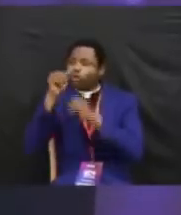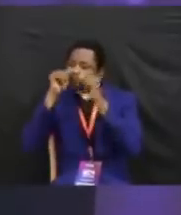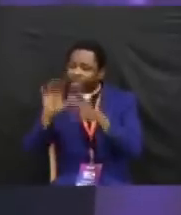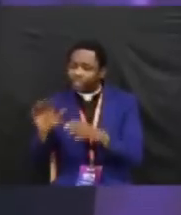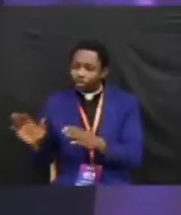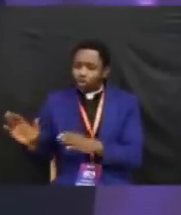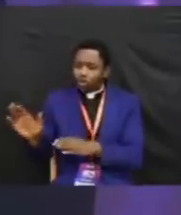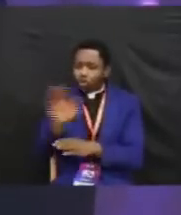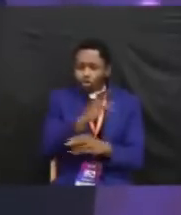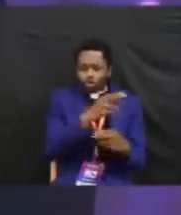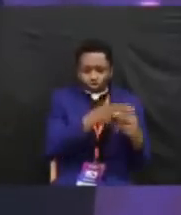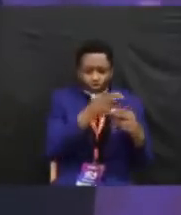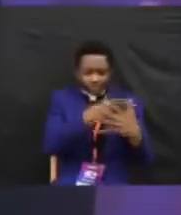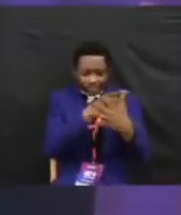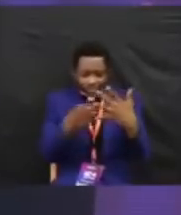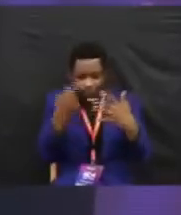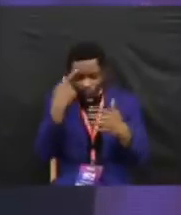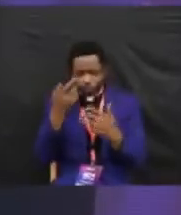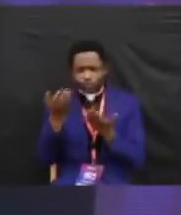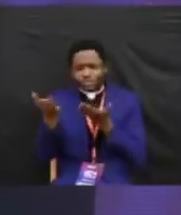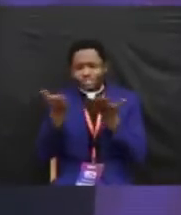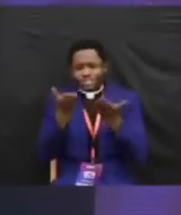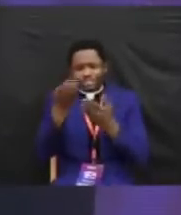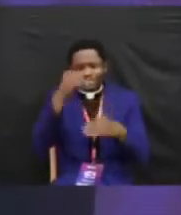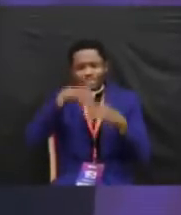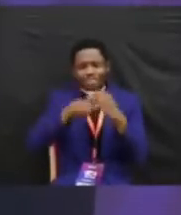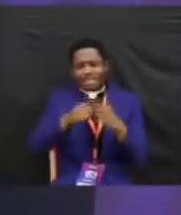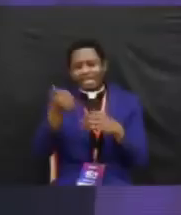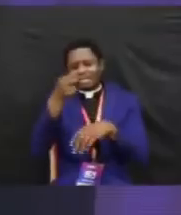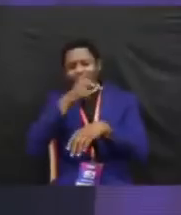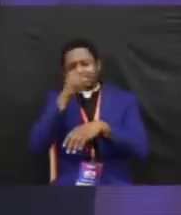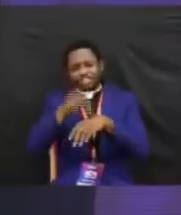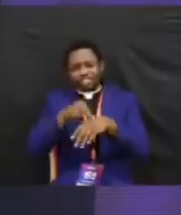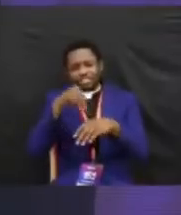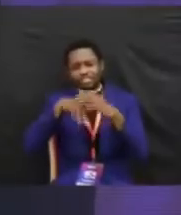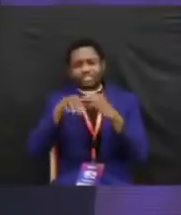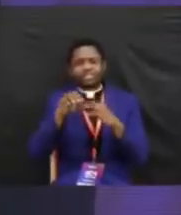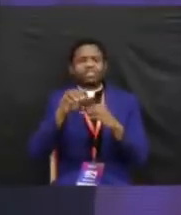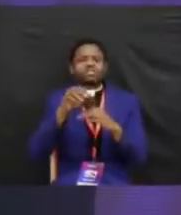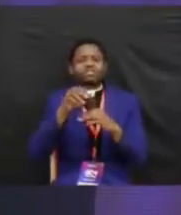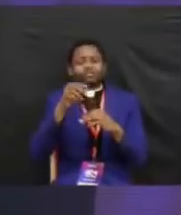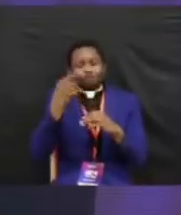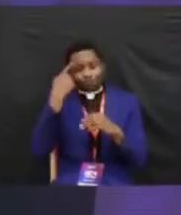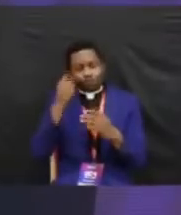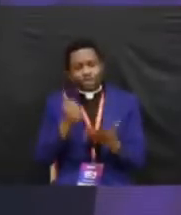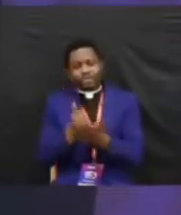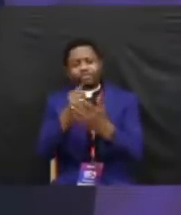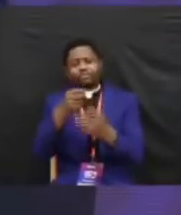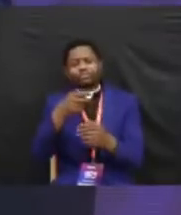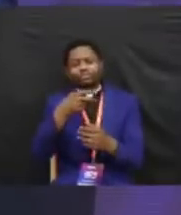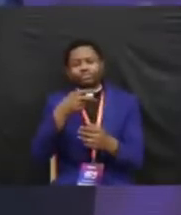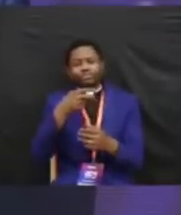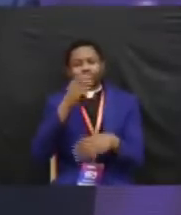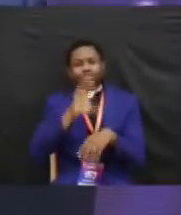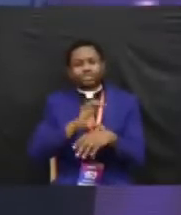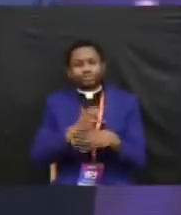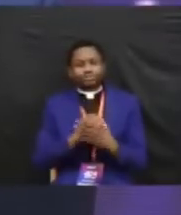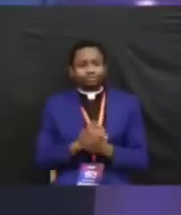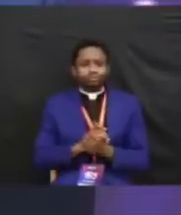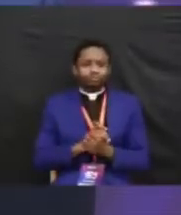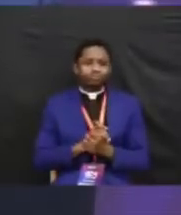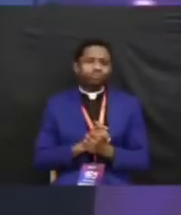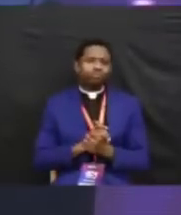soldiers for their sacrificial service to his church. Now to the education um the